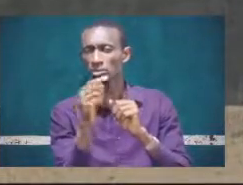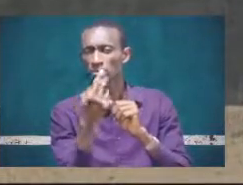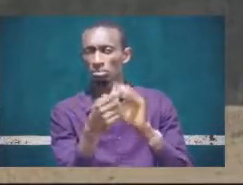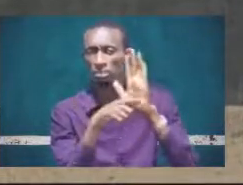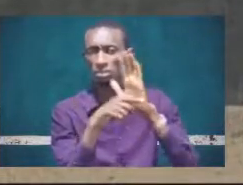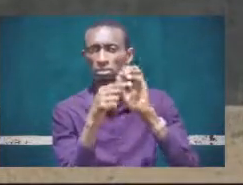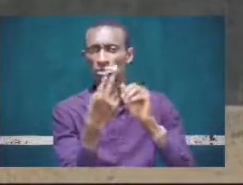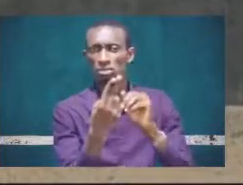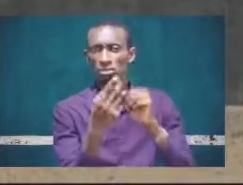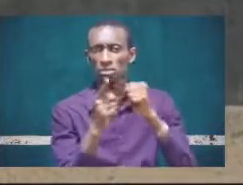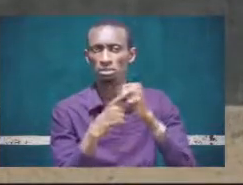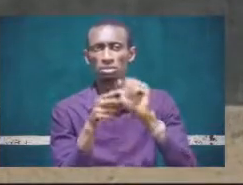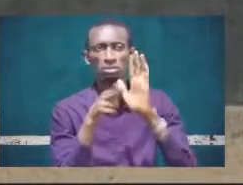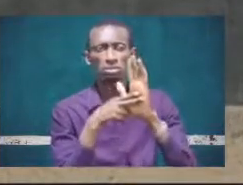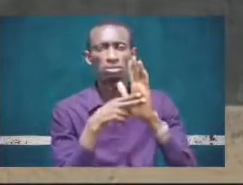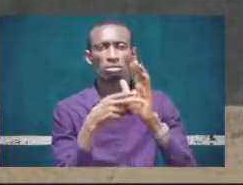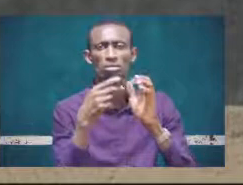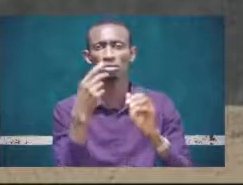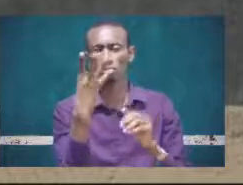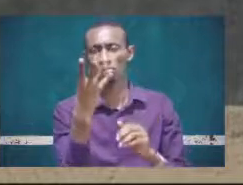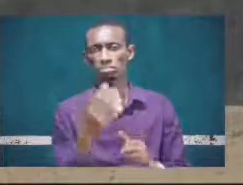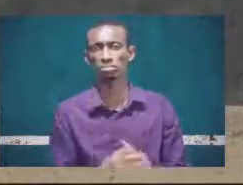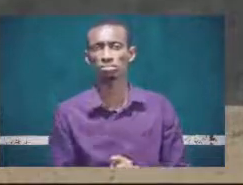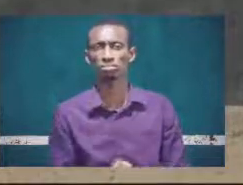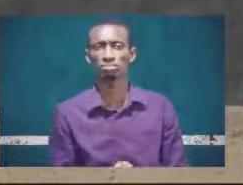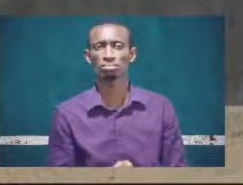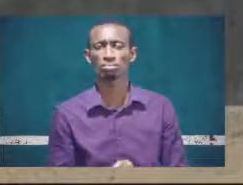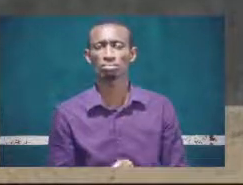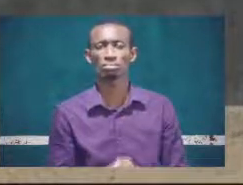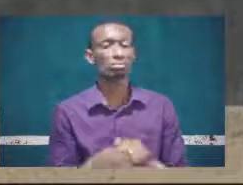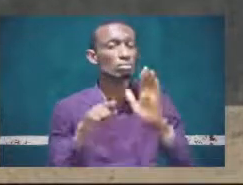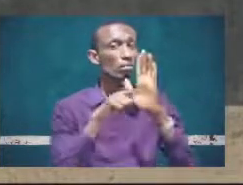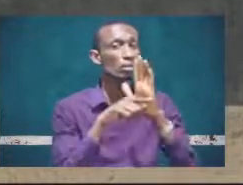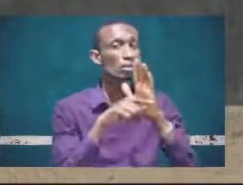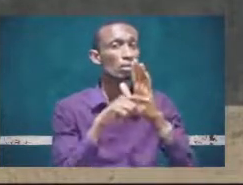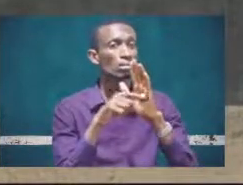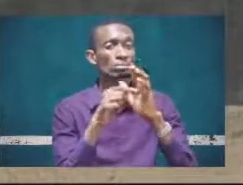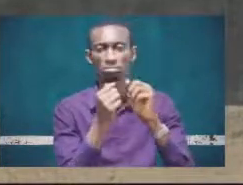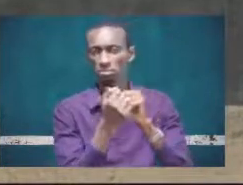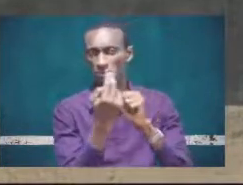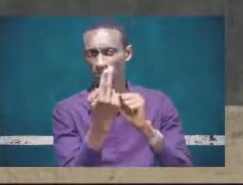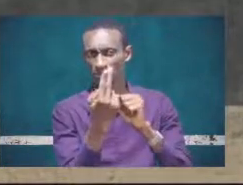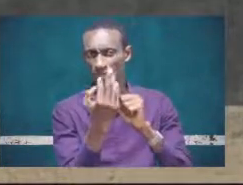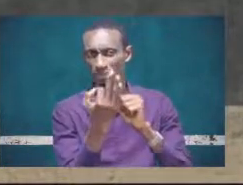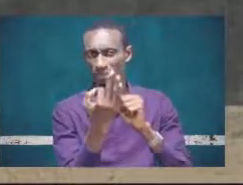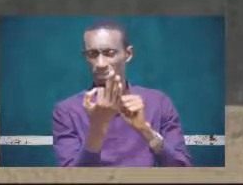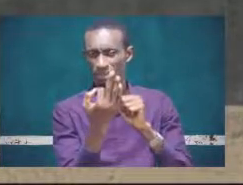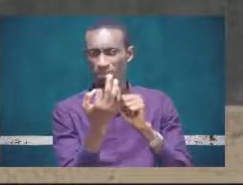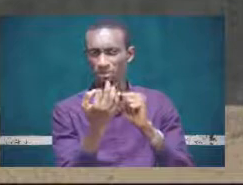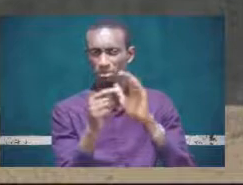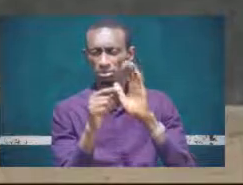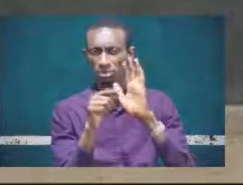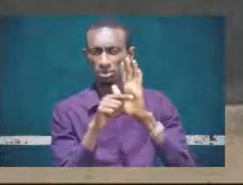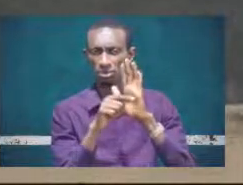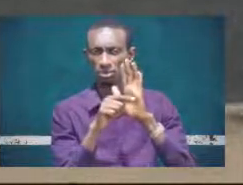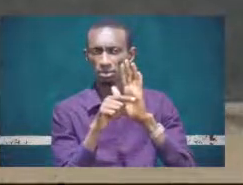26, which is equal to 4. And here it is minus 2 divided by minus 6.